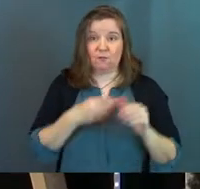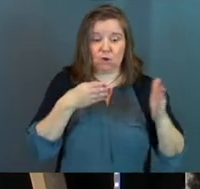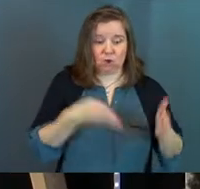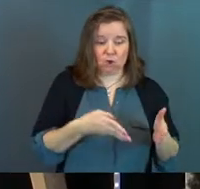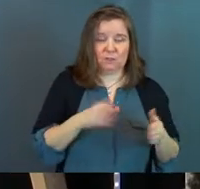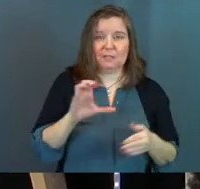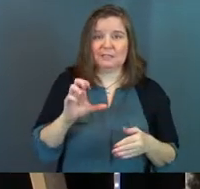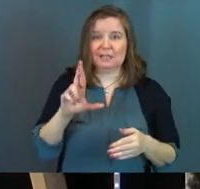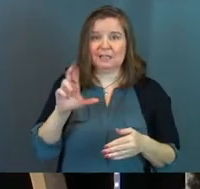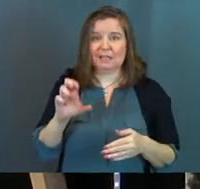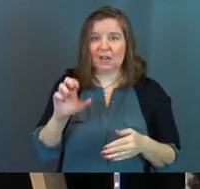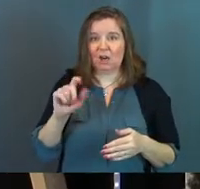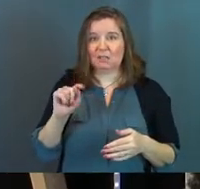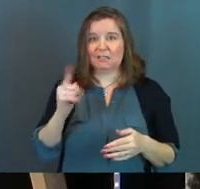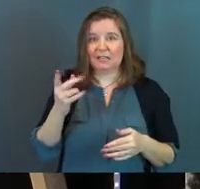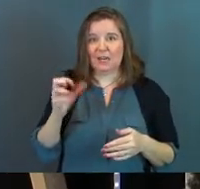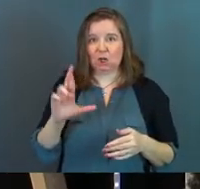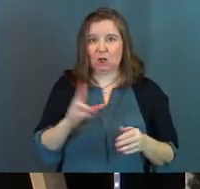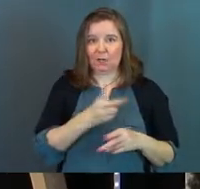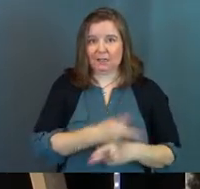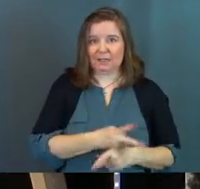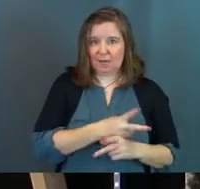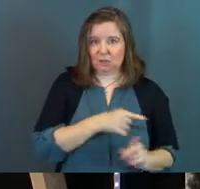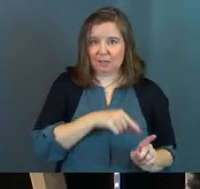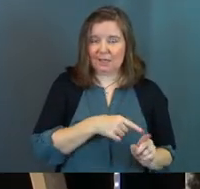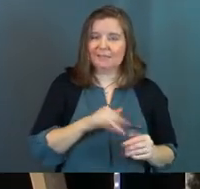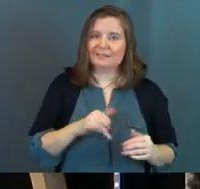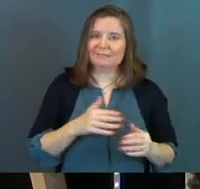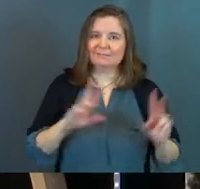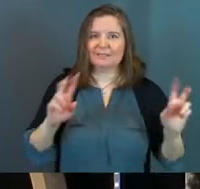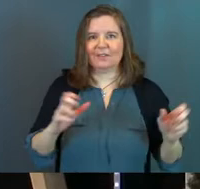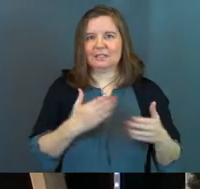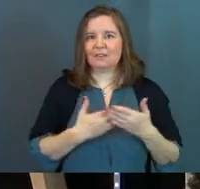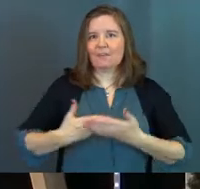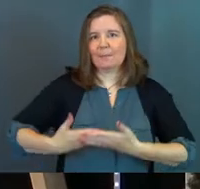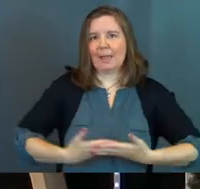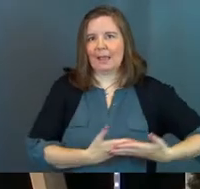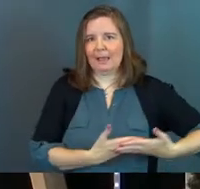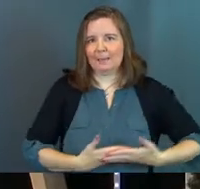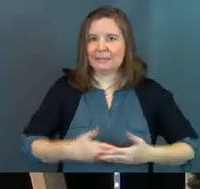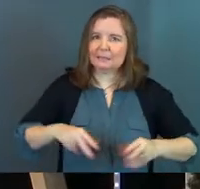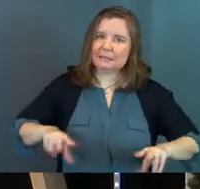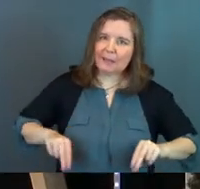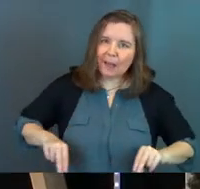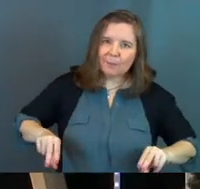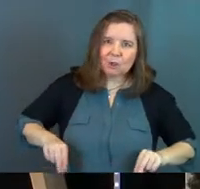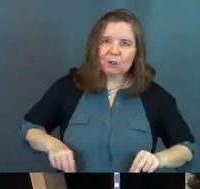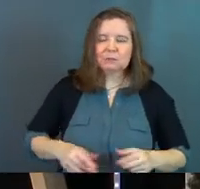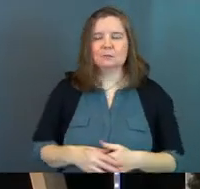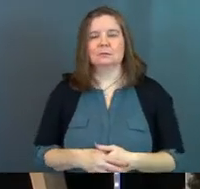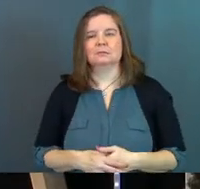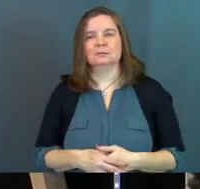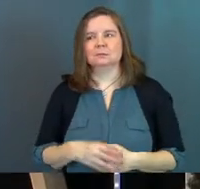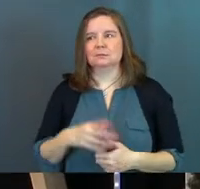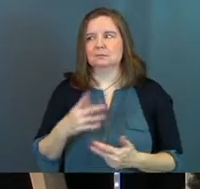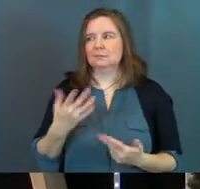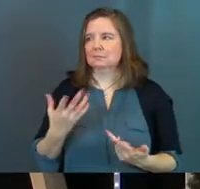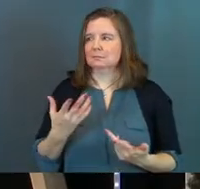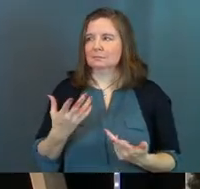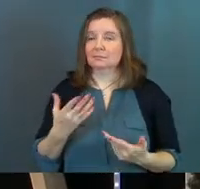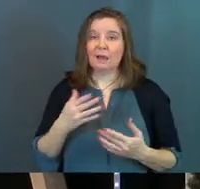one is the caretaker, and this is the phase of babies and diapers